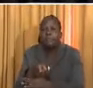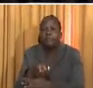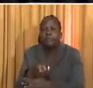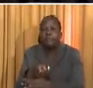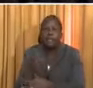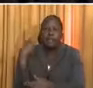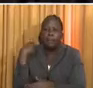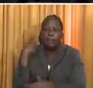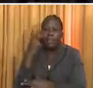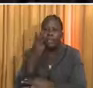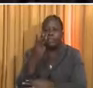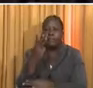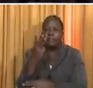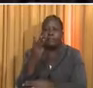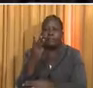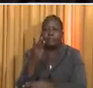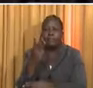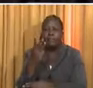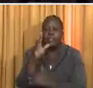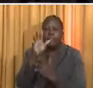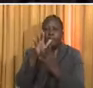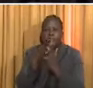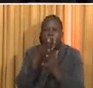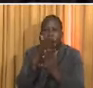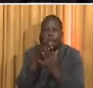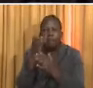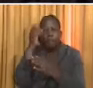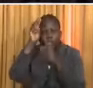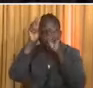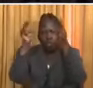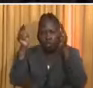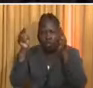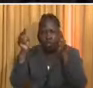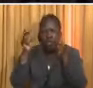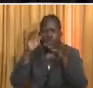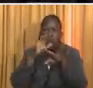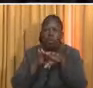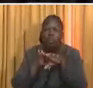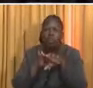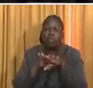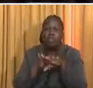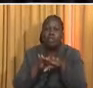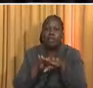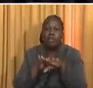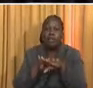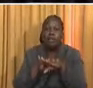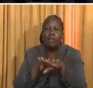third framed issue is on the second schedule to the draft bill. The number